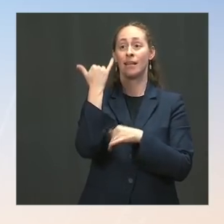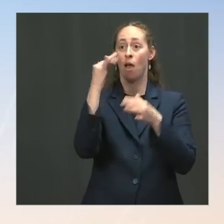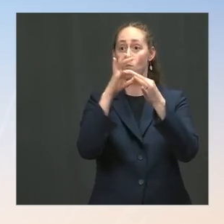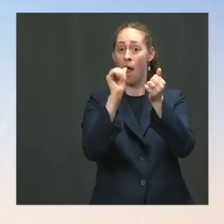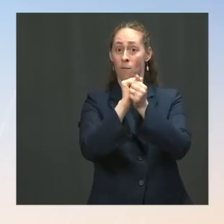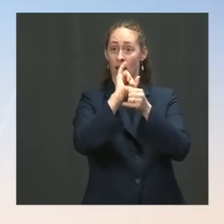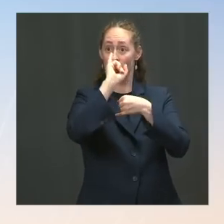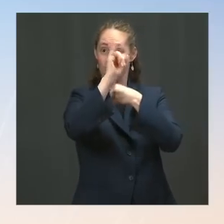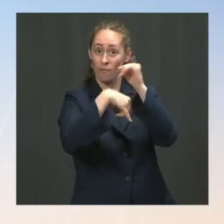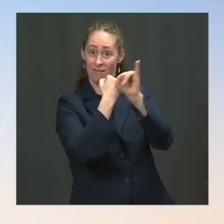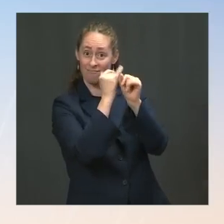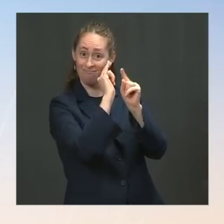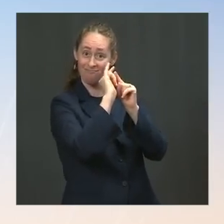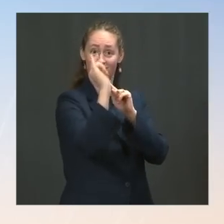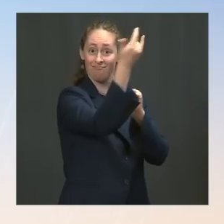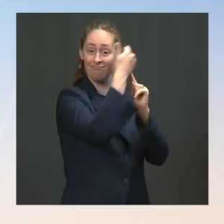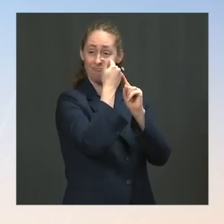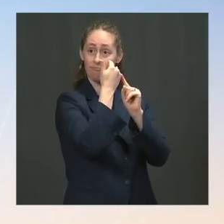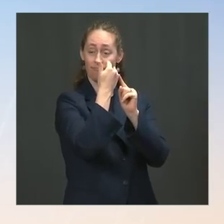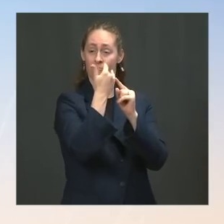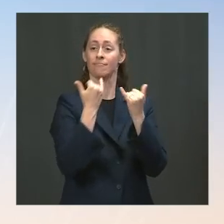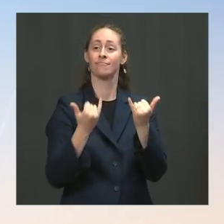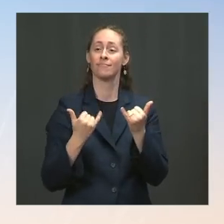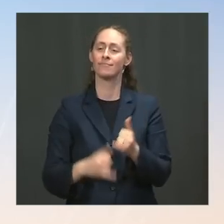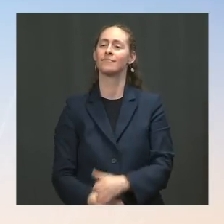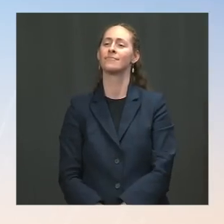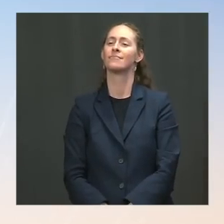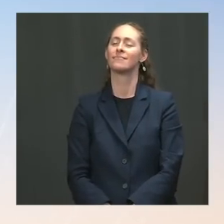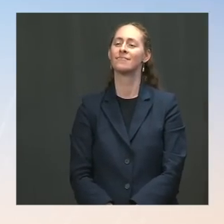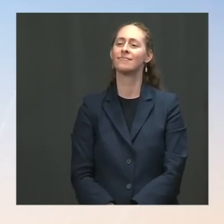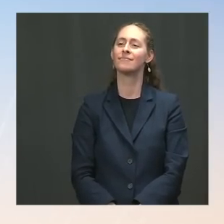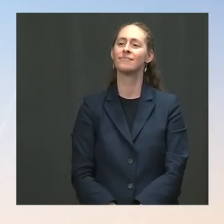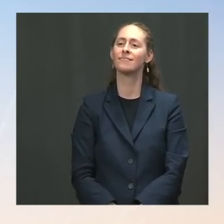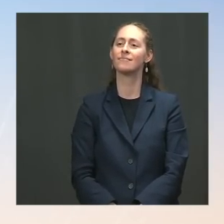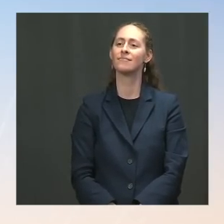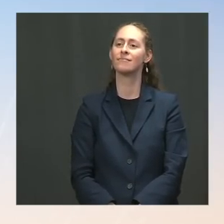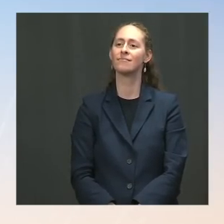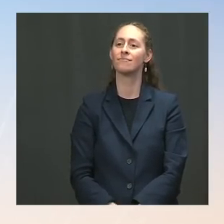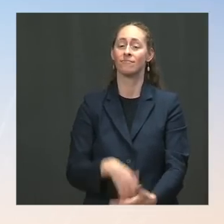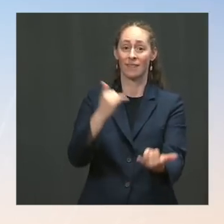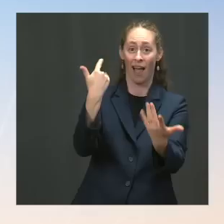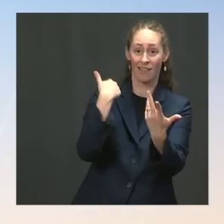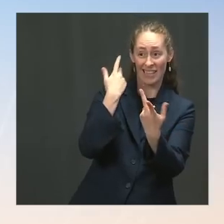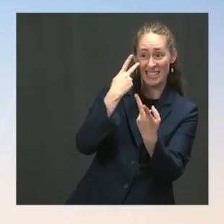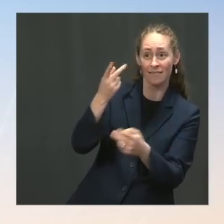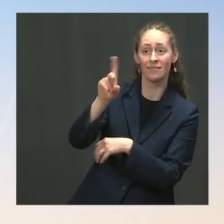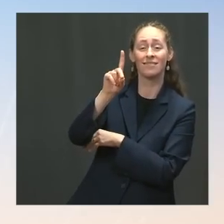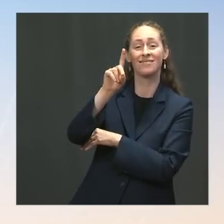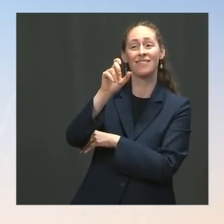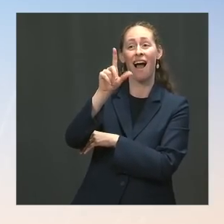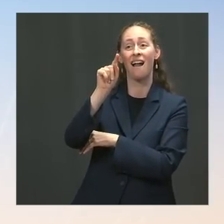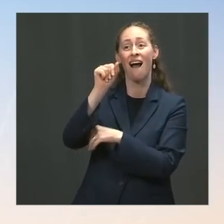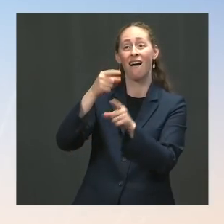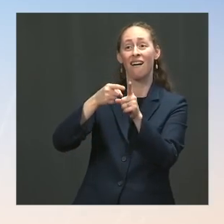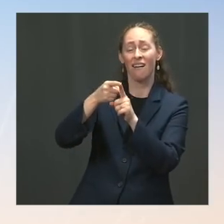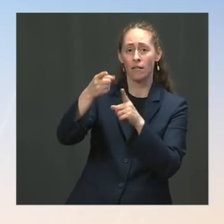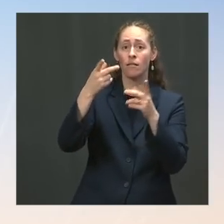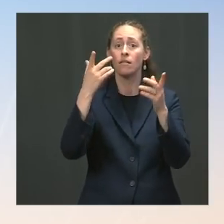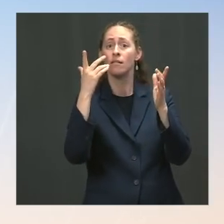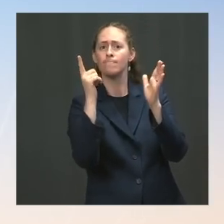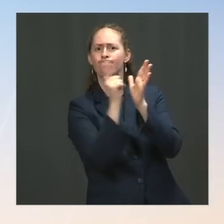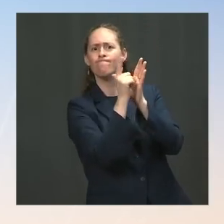today with the Delta variant, we will plan to maintain existing travel restrictions at this point. However, what